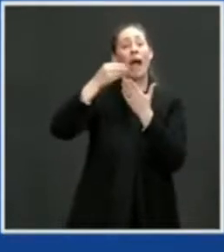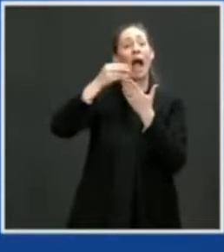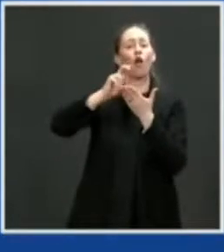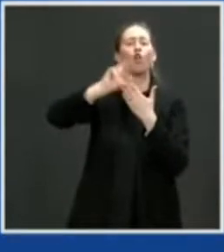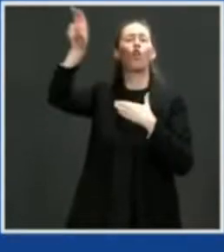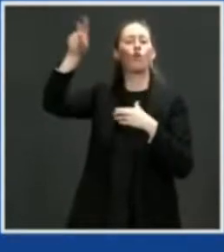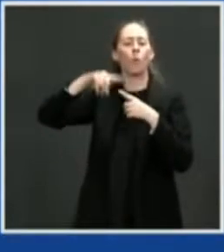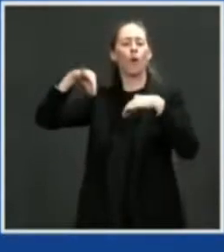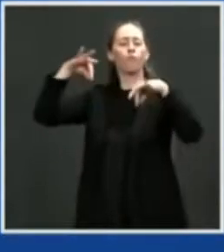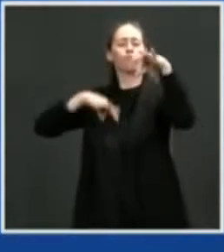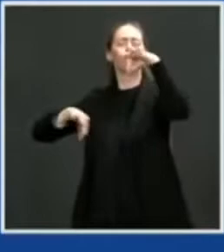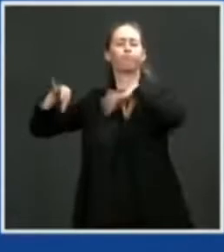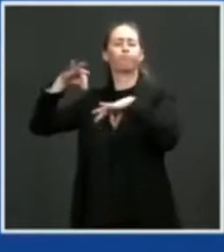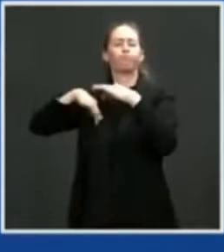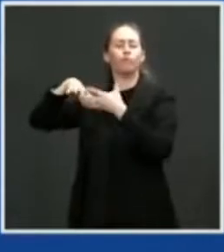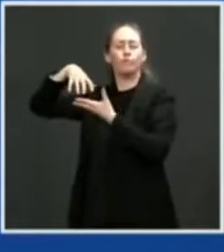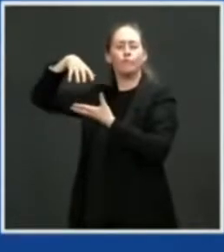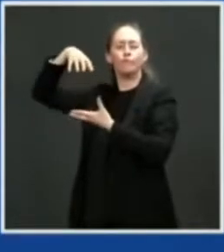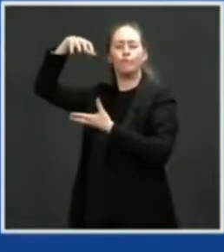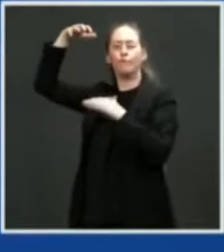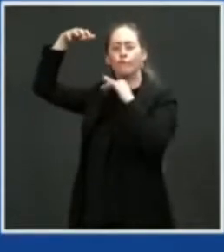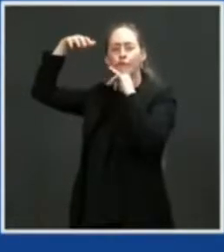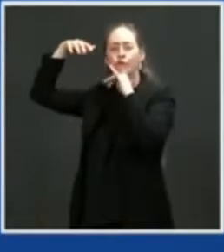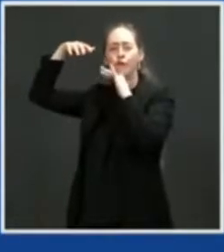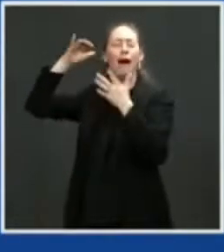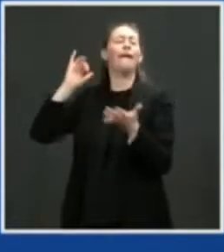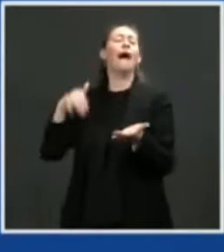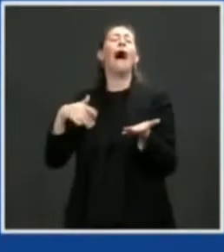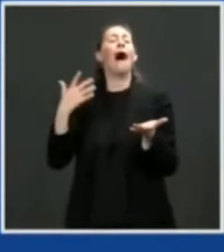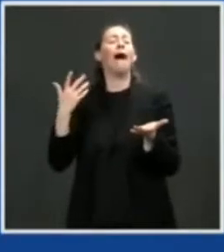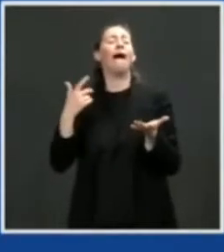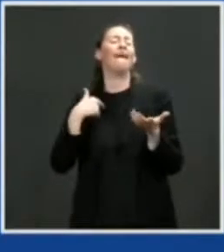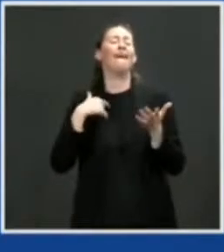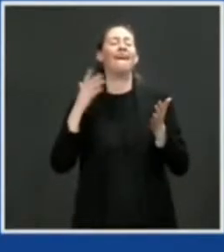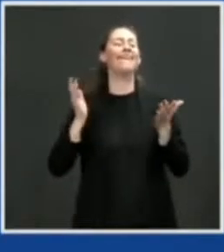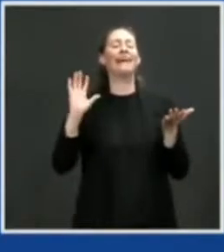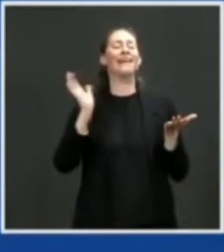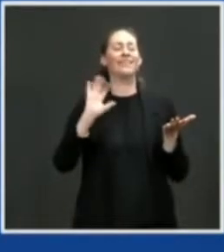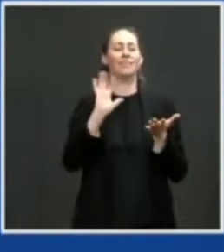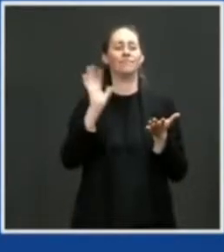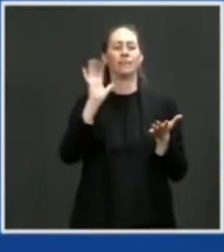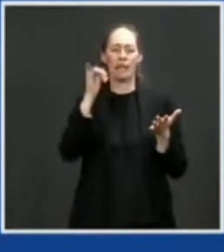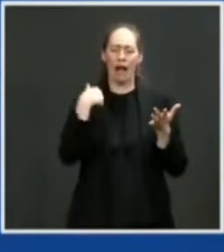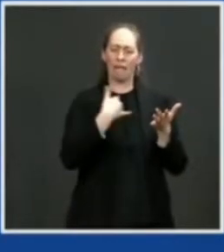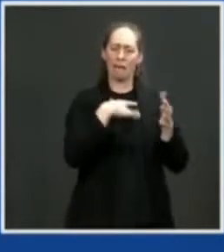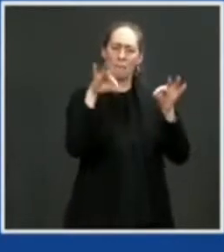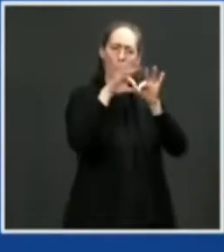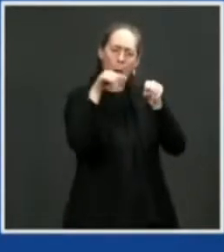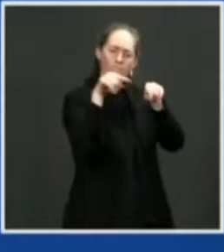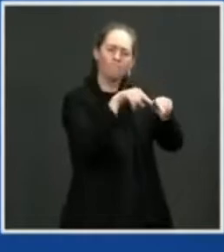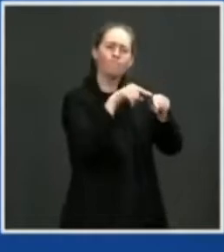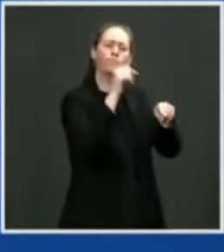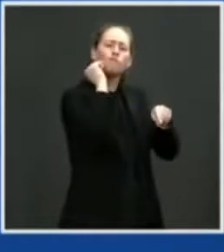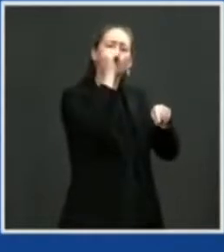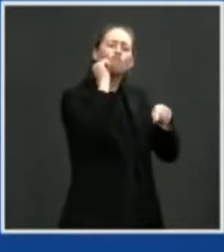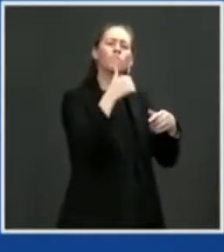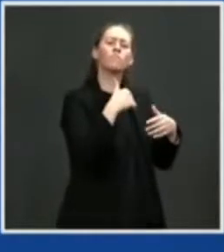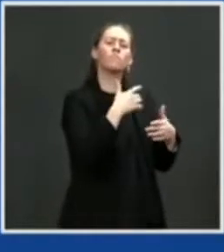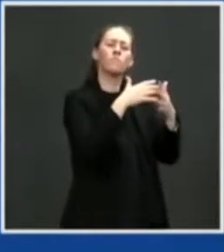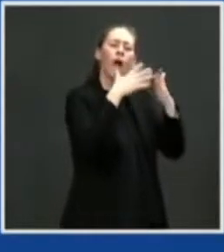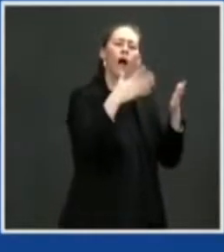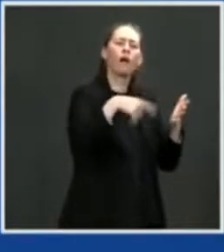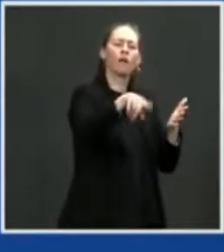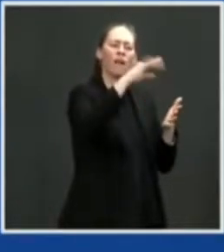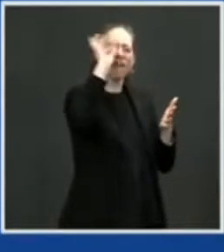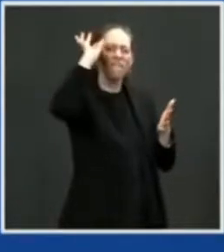They talk I about that. love the fact that Joe Biden give you money. this whole idea. Not the of- $2,000 I concern promised, but about $2,000 altogether if you got it,